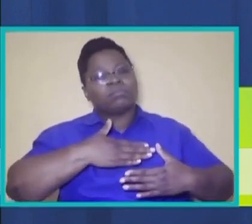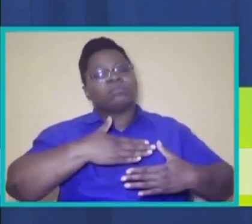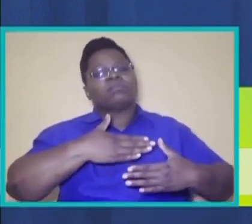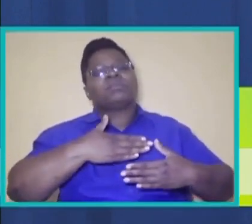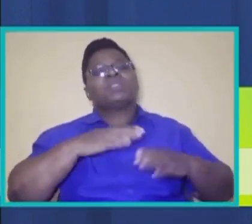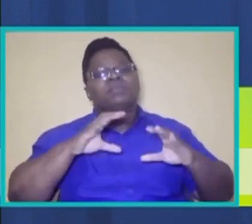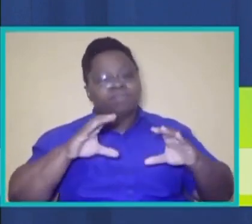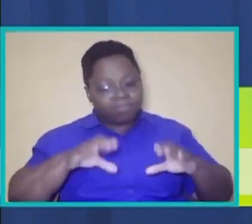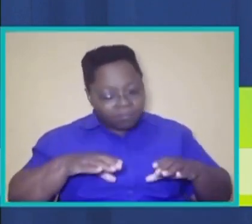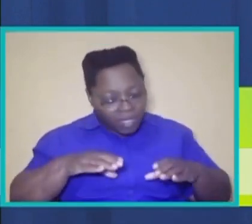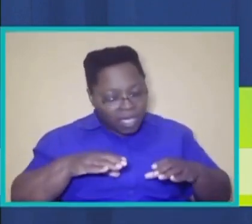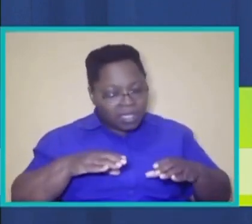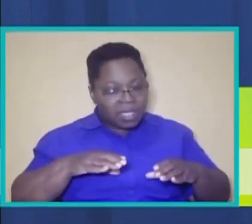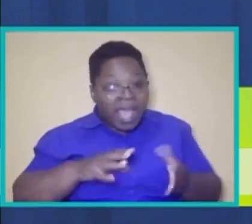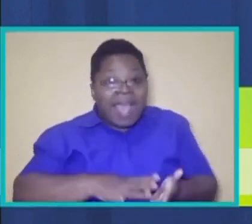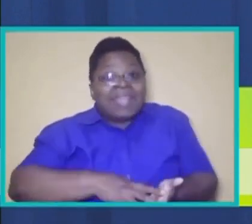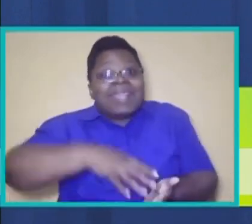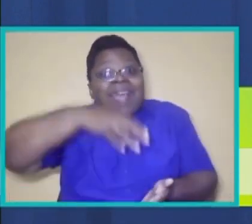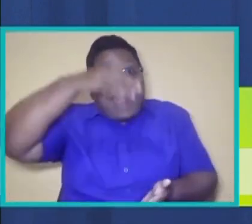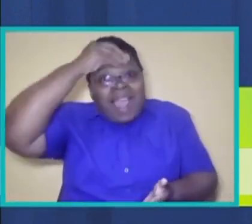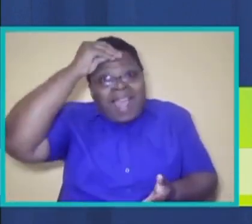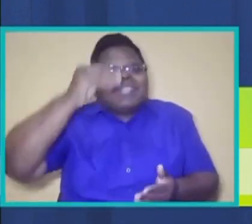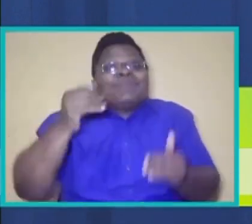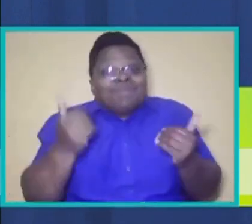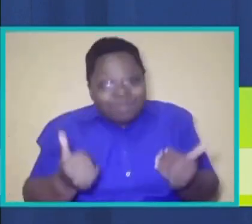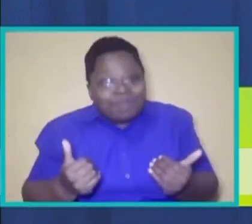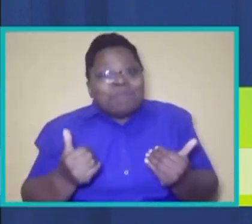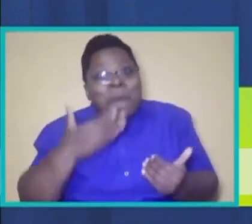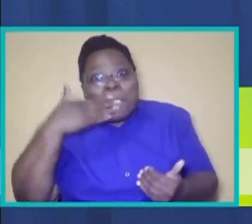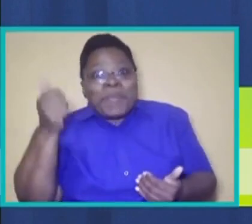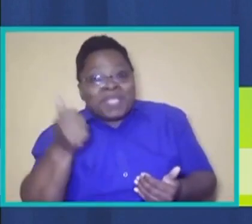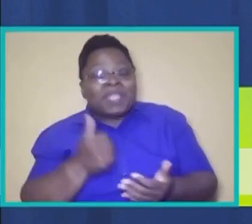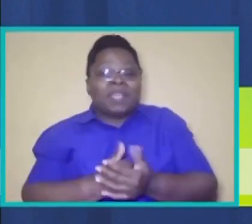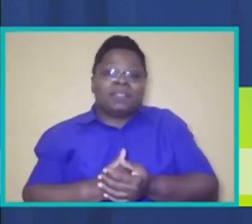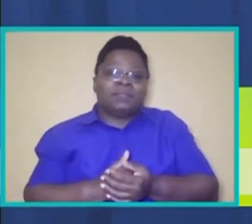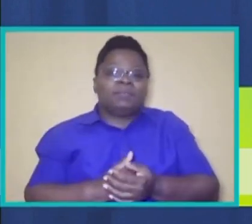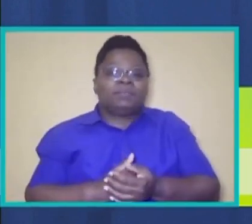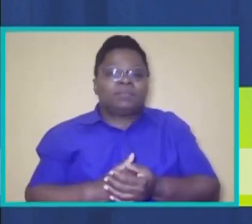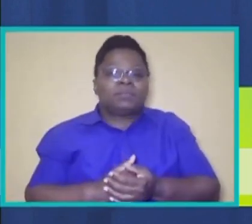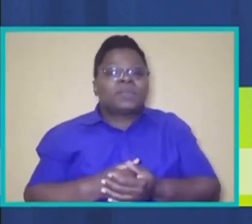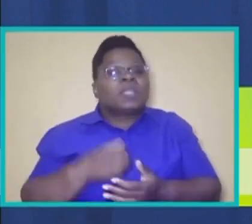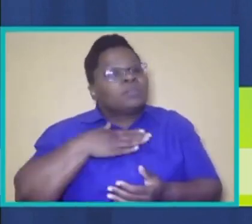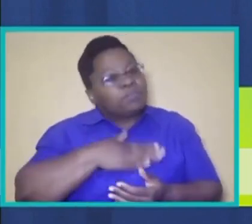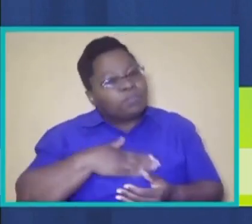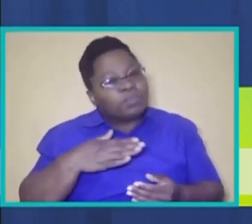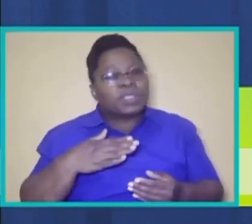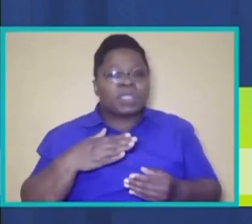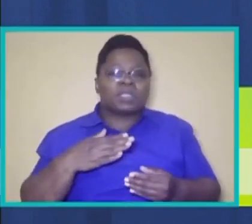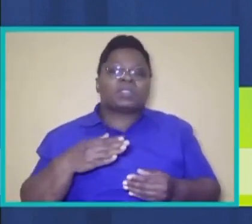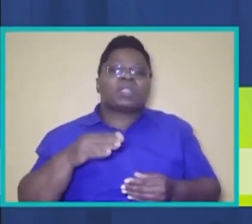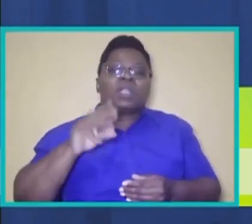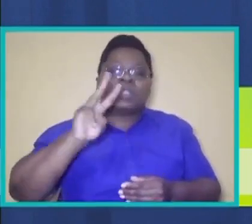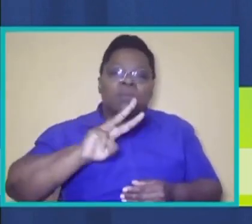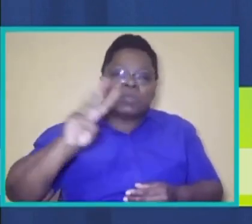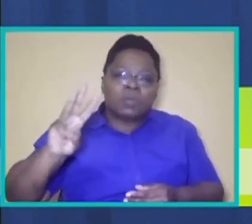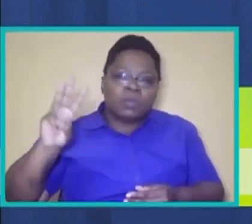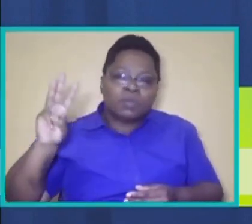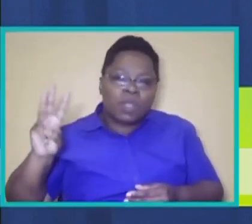caller, and we also encourage you to actually go to the website, the ministry's website. That's